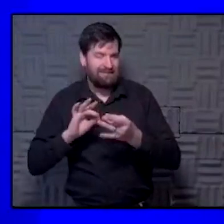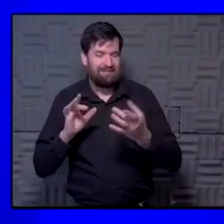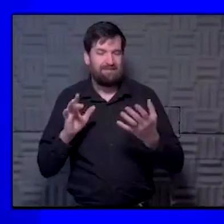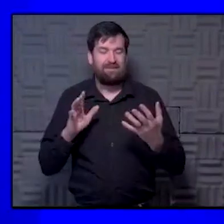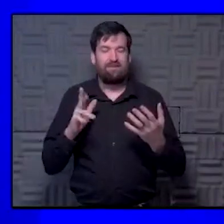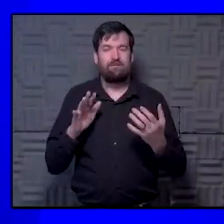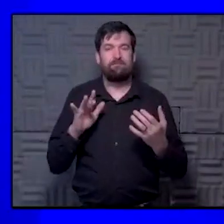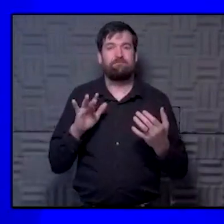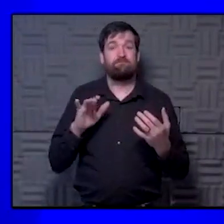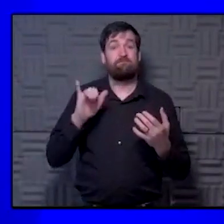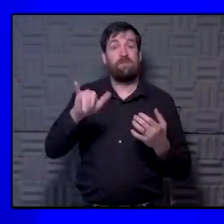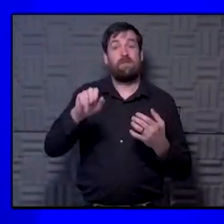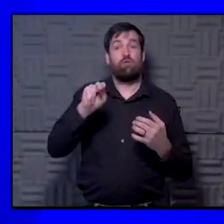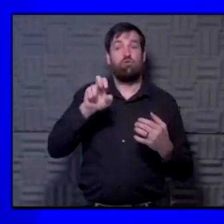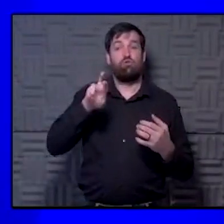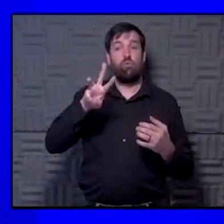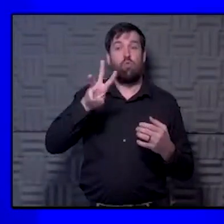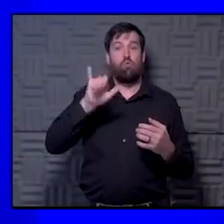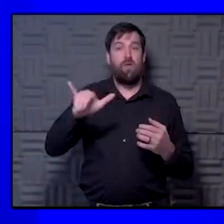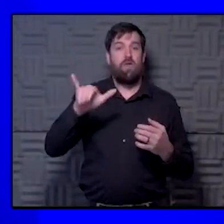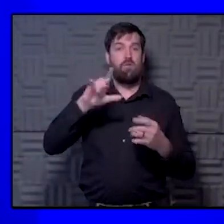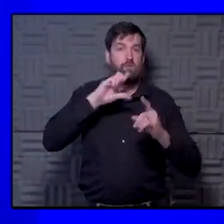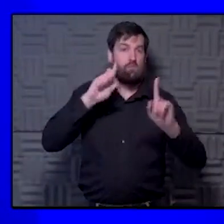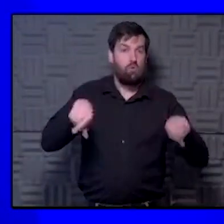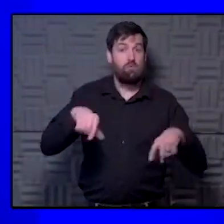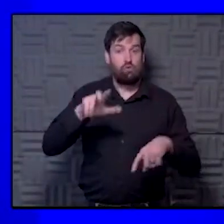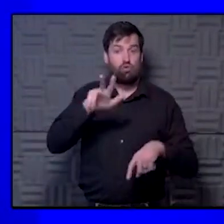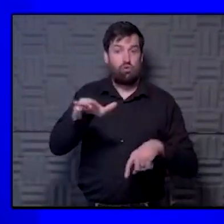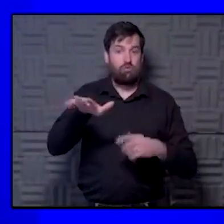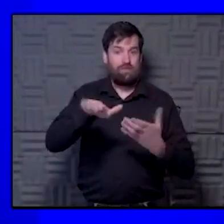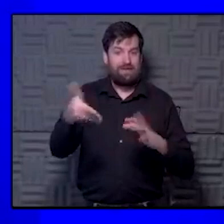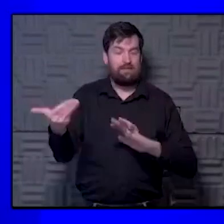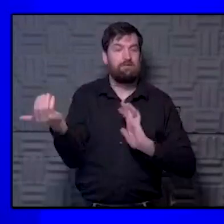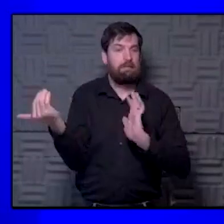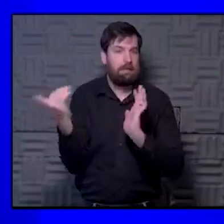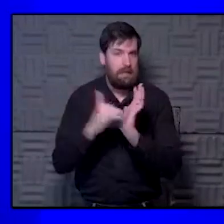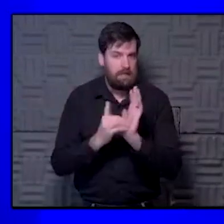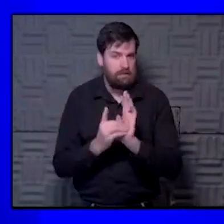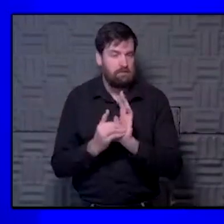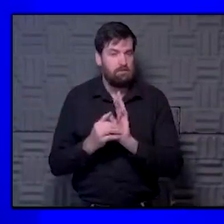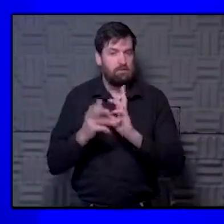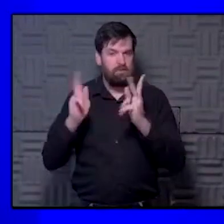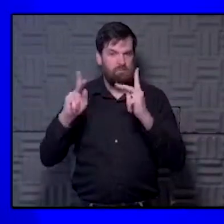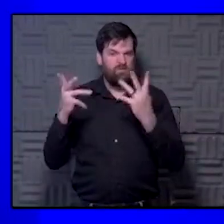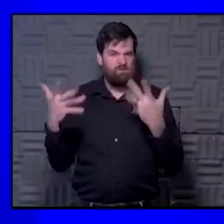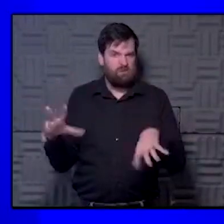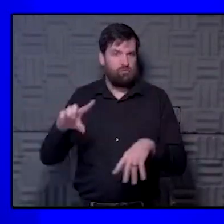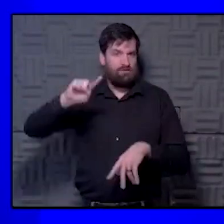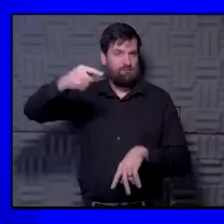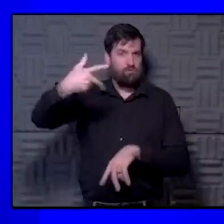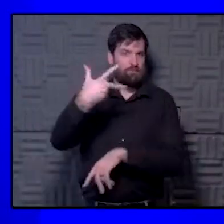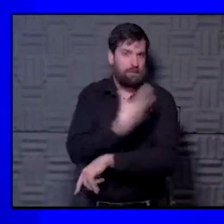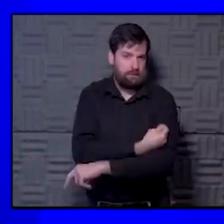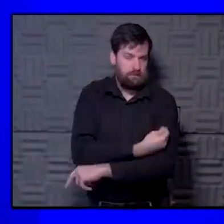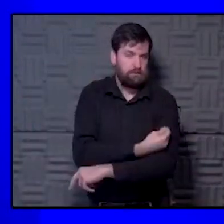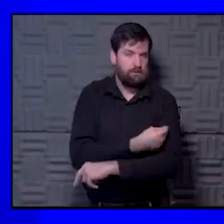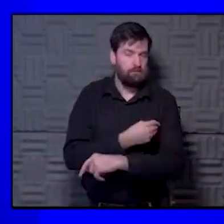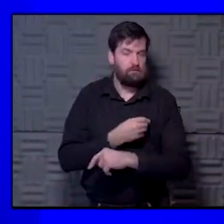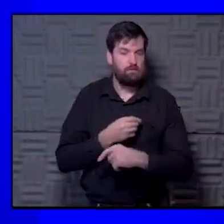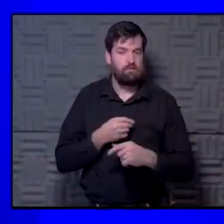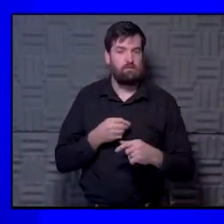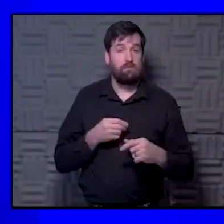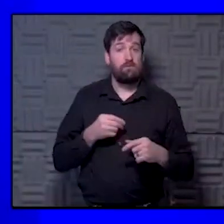is in that Norway report that was out there, these were 33 deaths again, people that had received a first vaccination. In